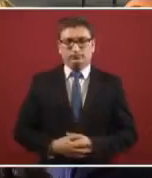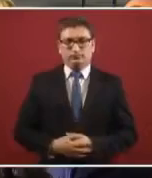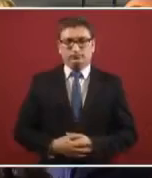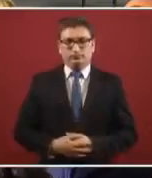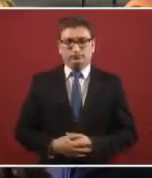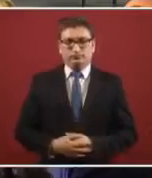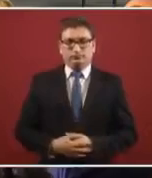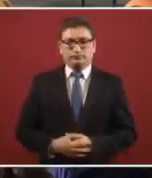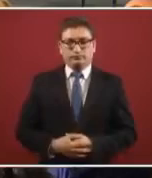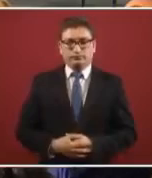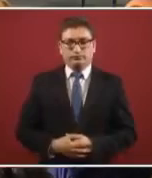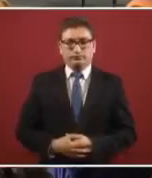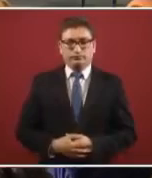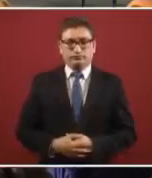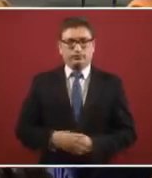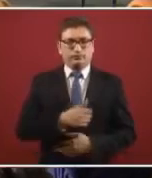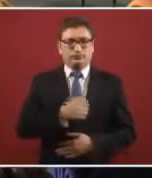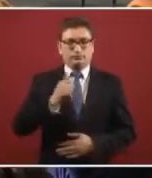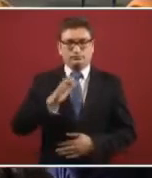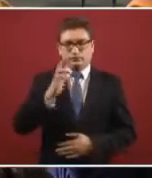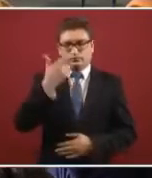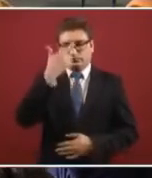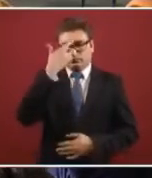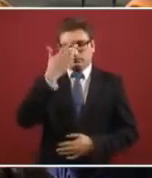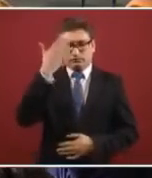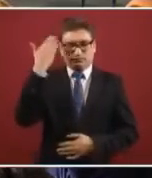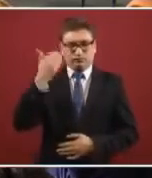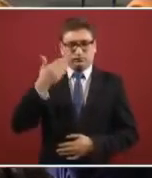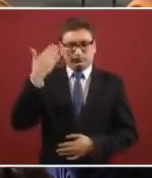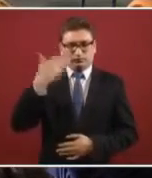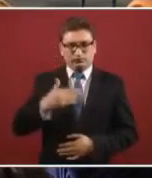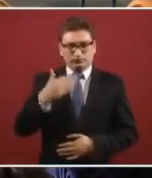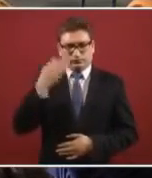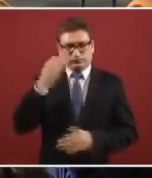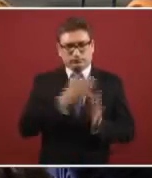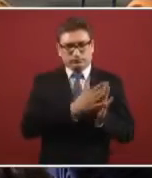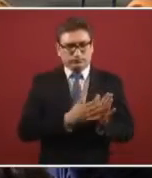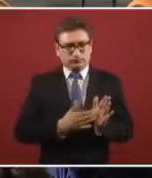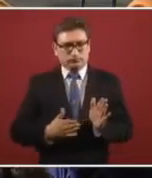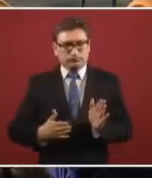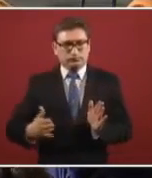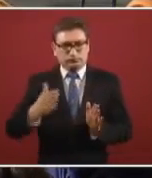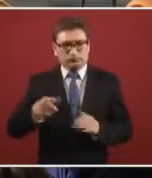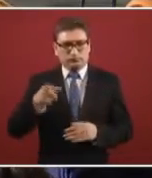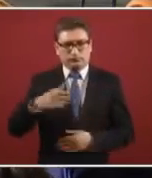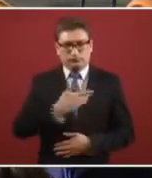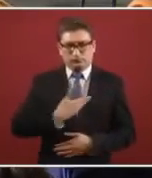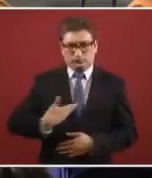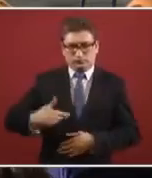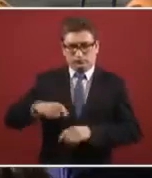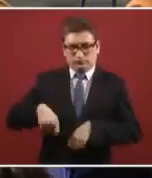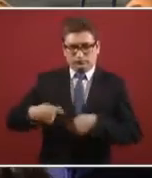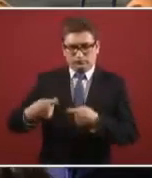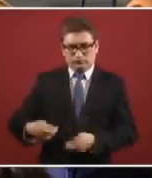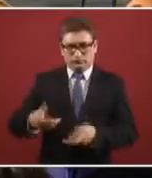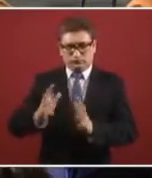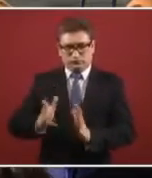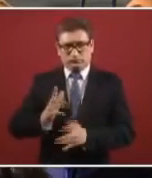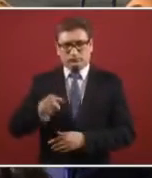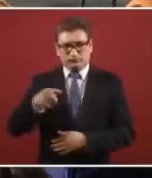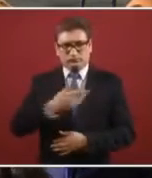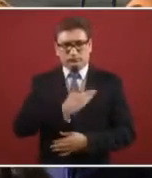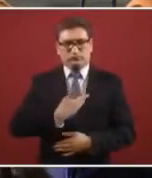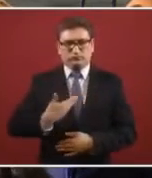but let's signal that we're going to be doing a little bit of memory so